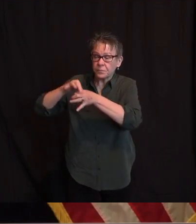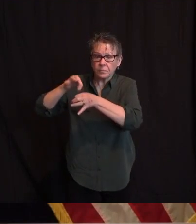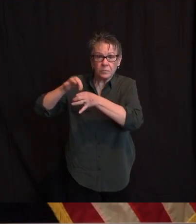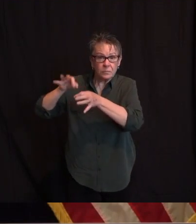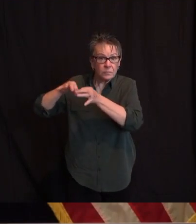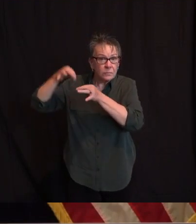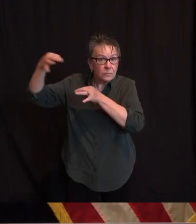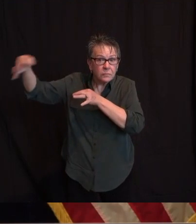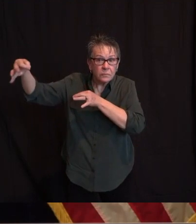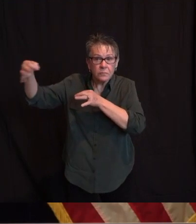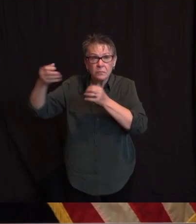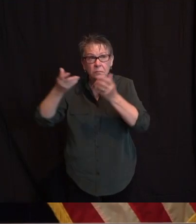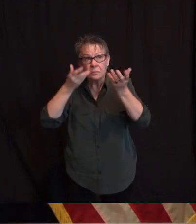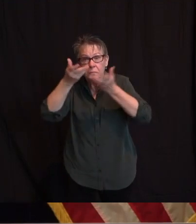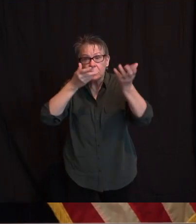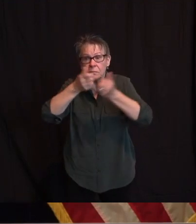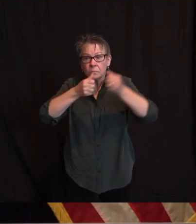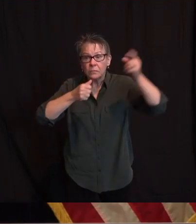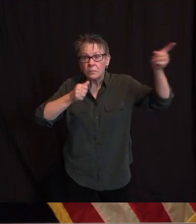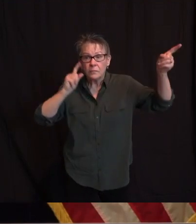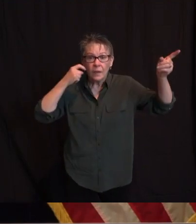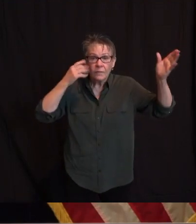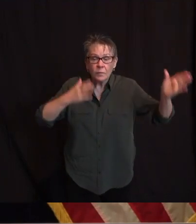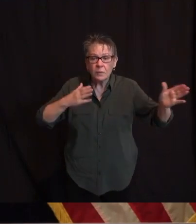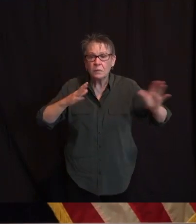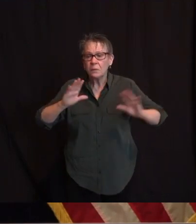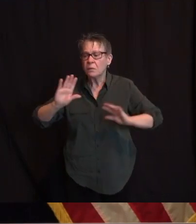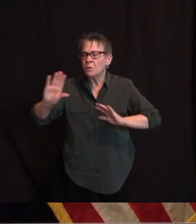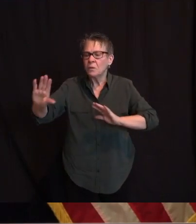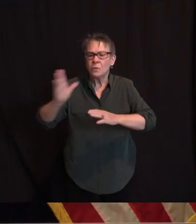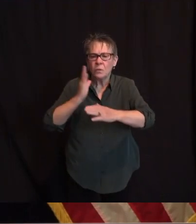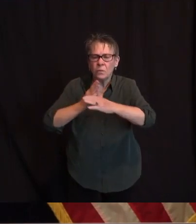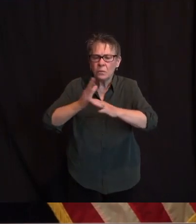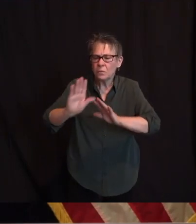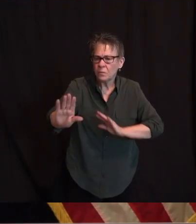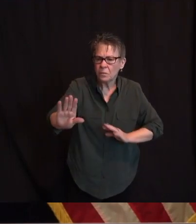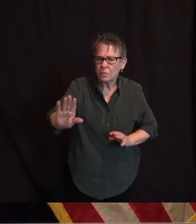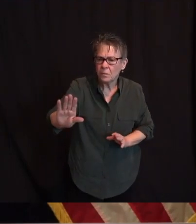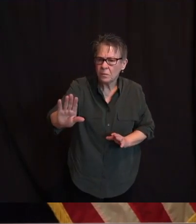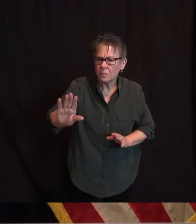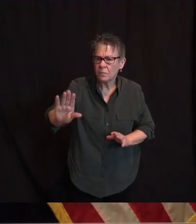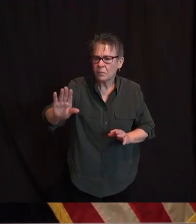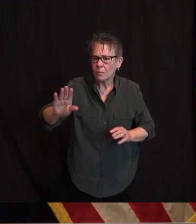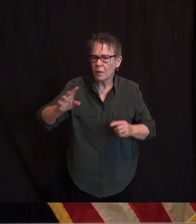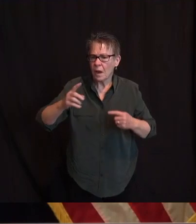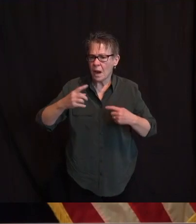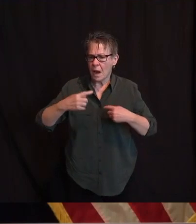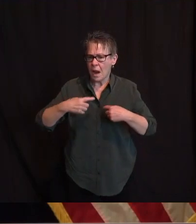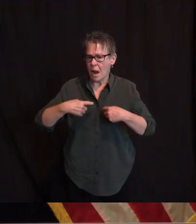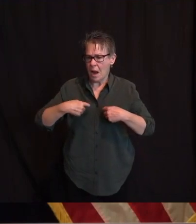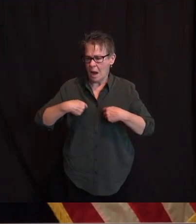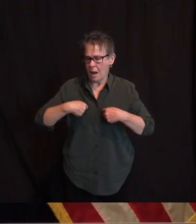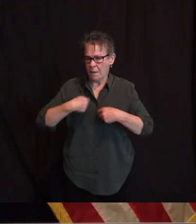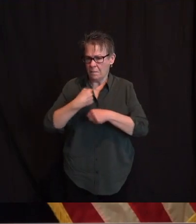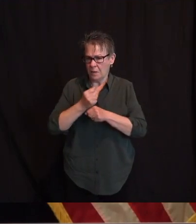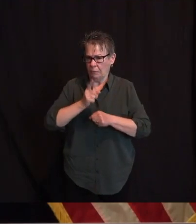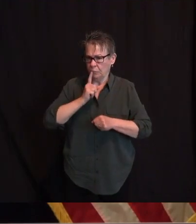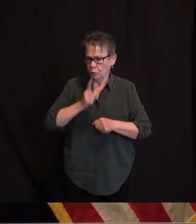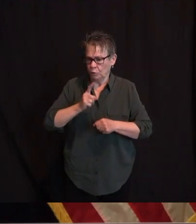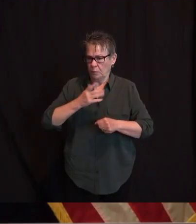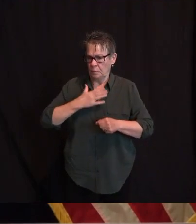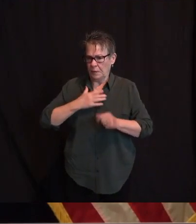we made sure either I personally or members of our team had interactions with leadership on